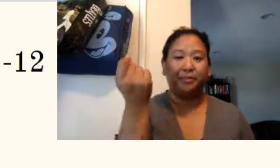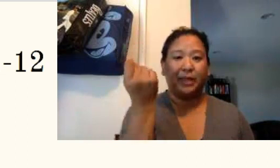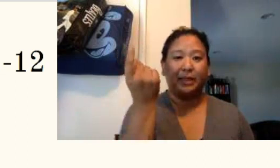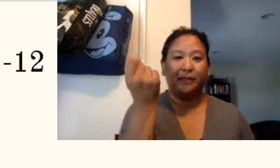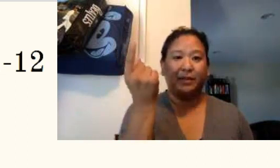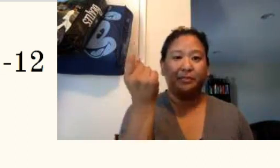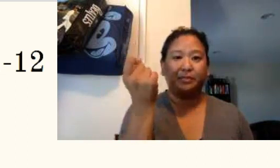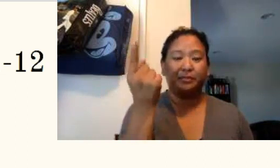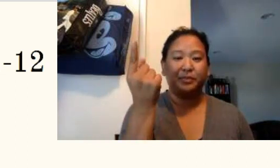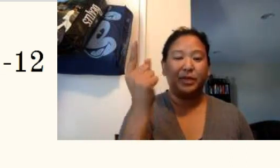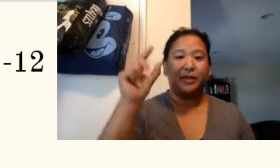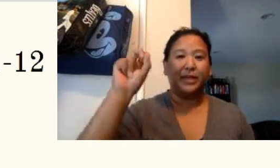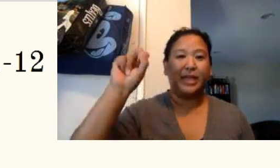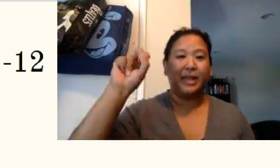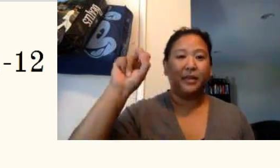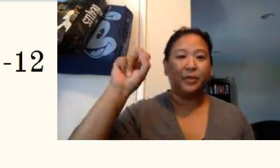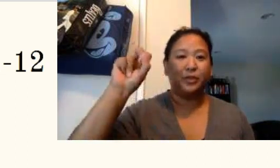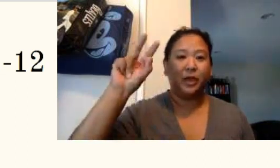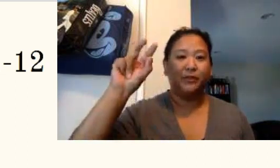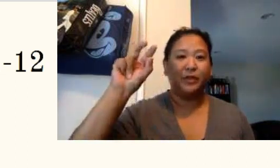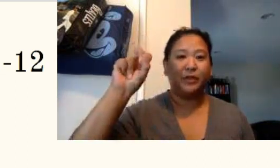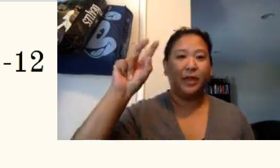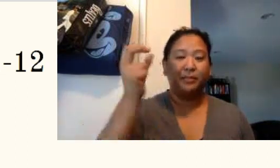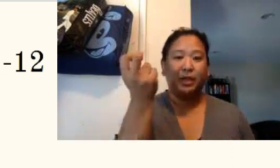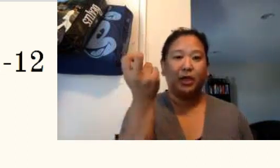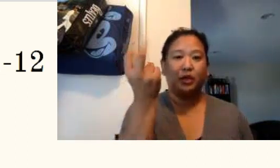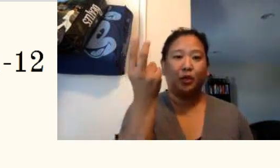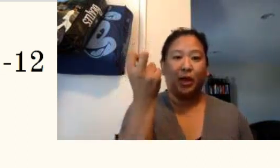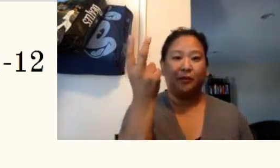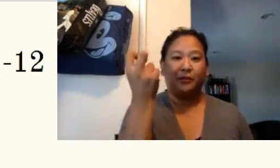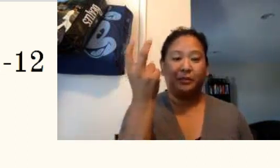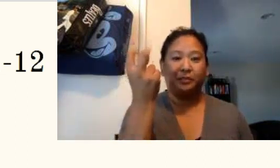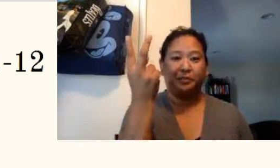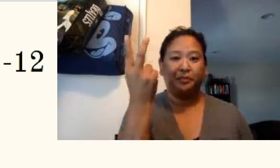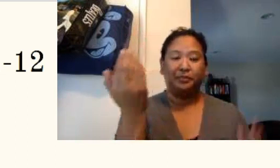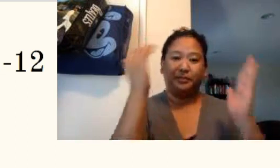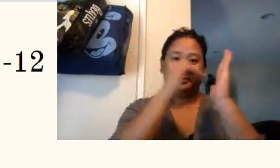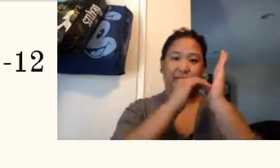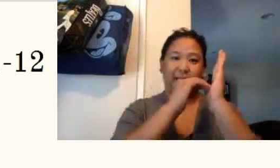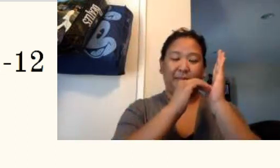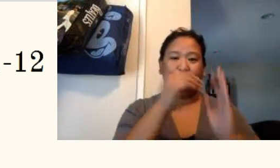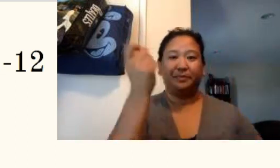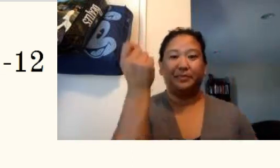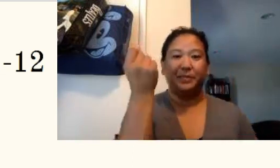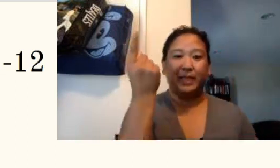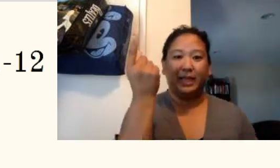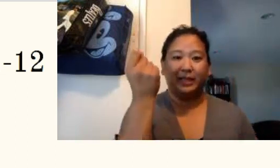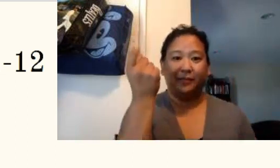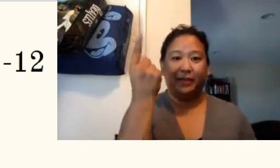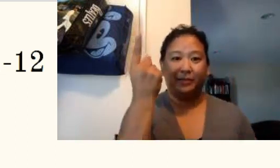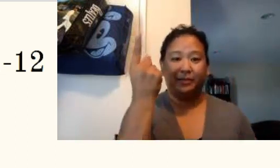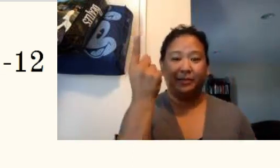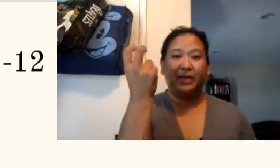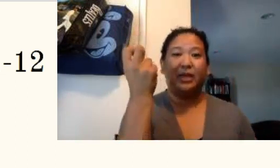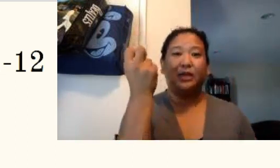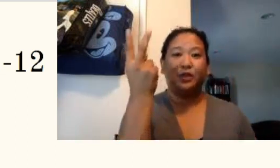it up. 11. Then again, with 12, use your thumb. 12. Again,